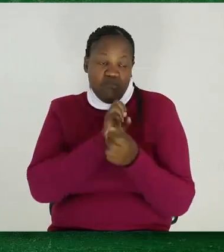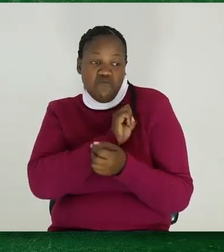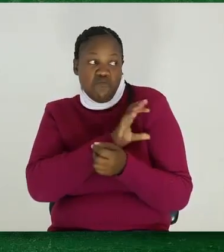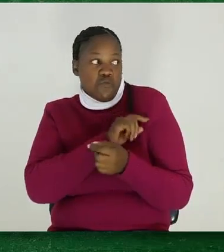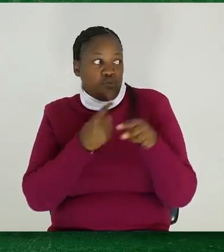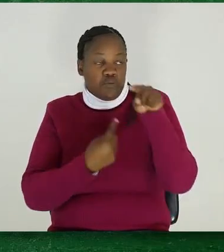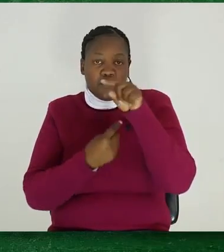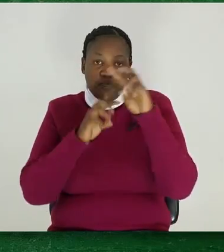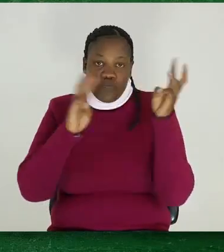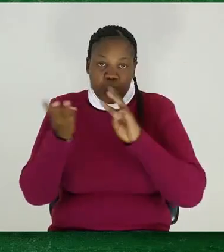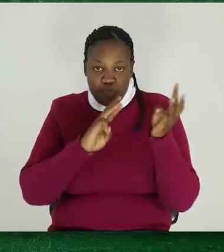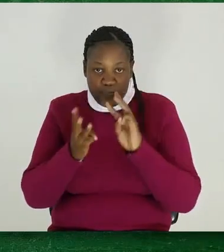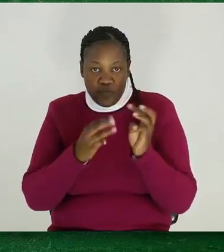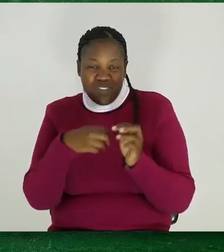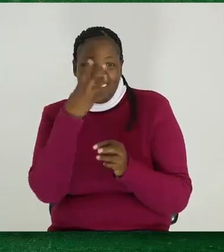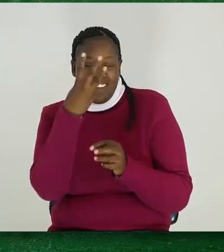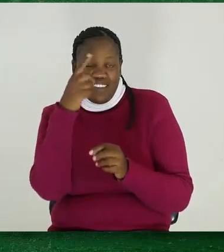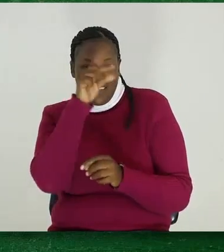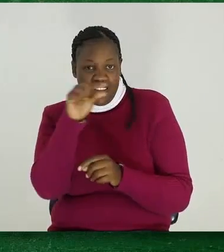example, swirling water waves.